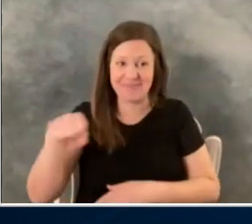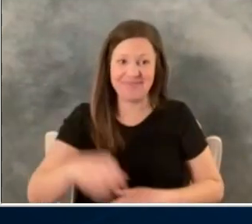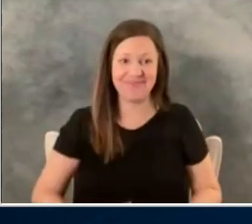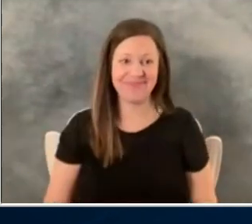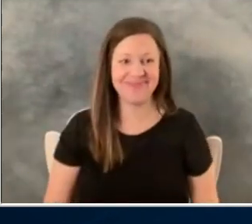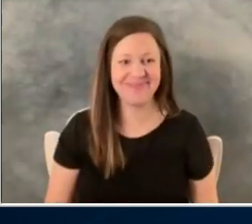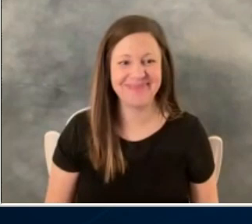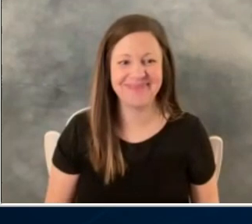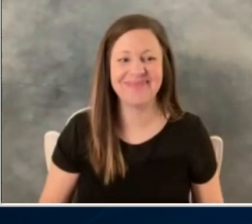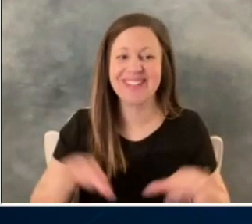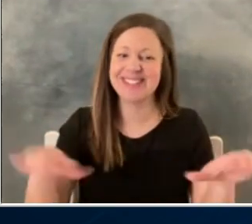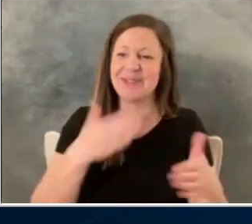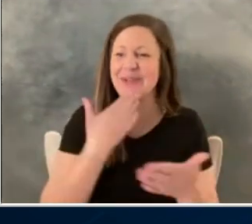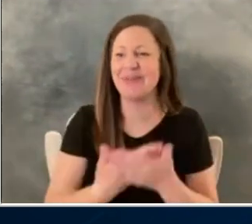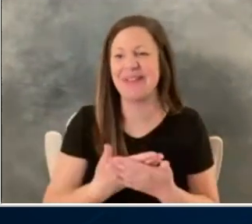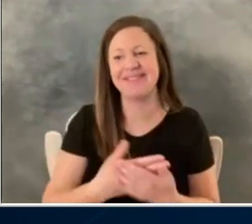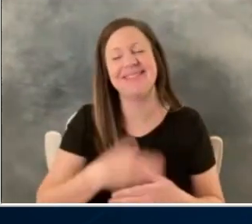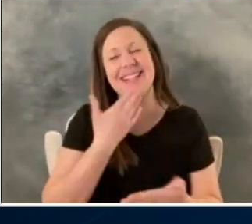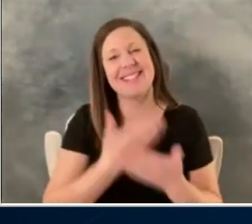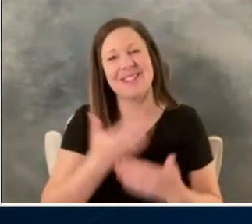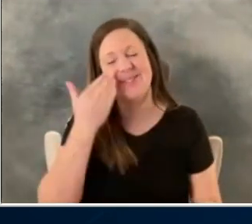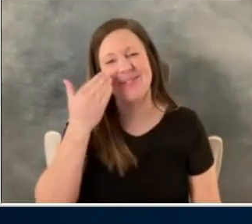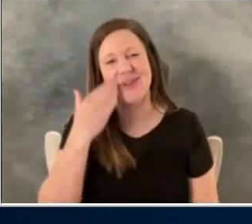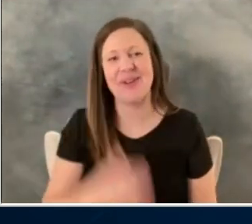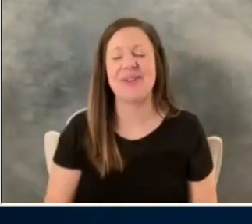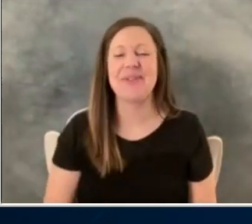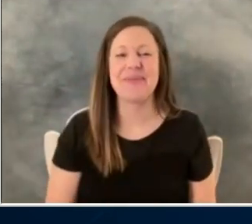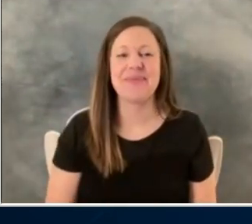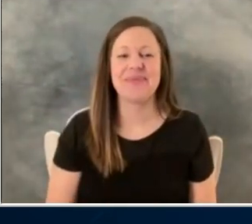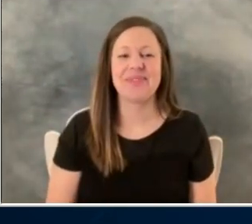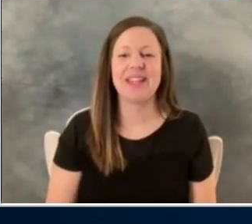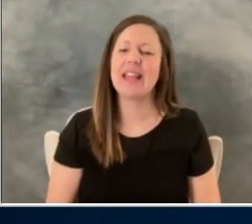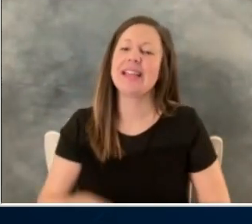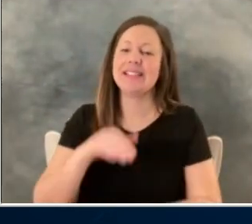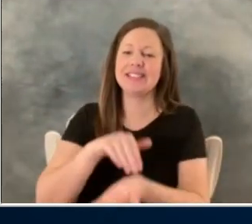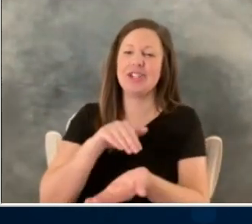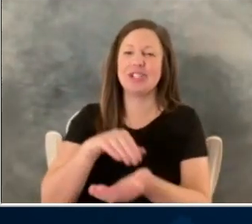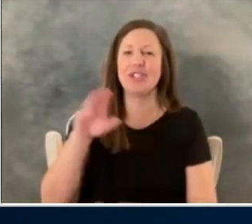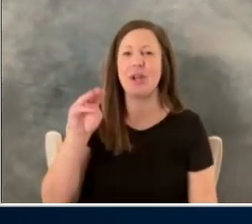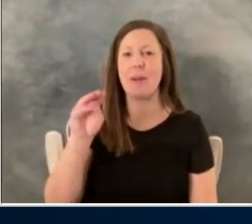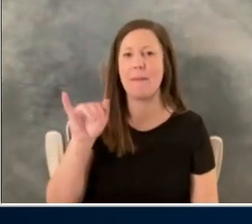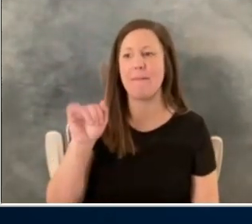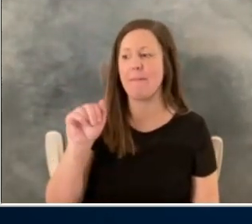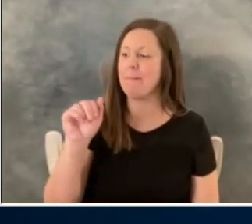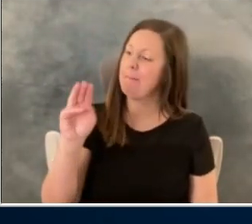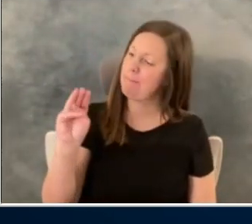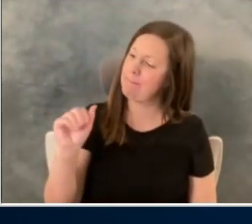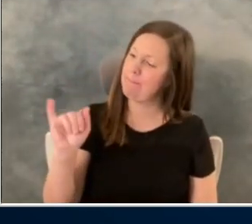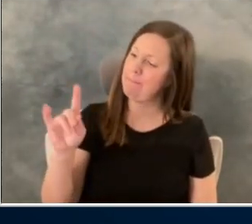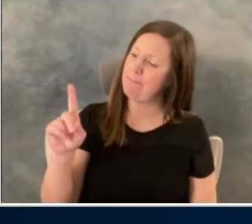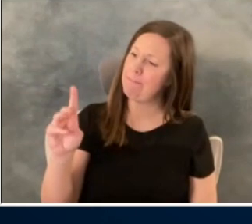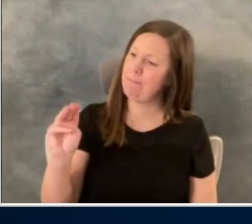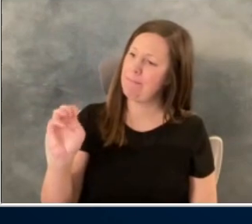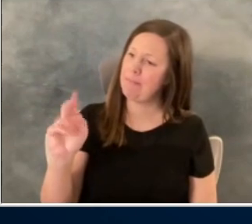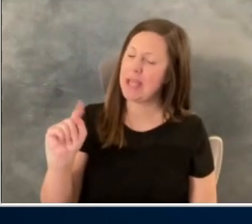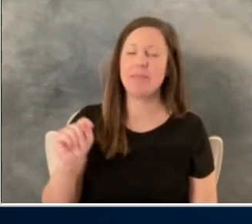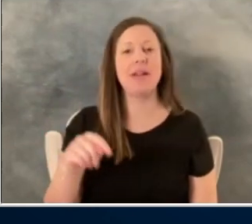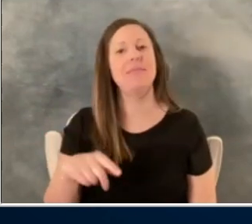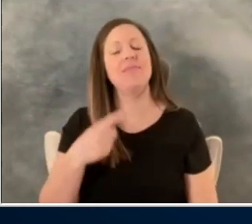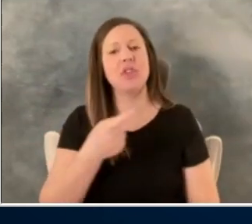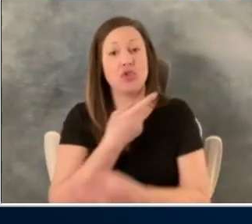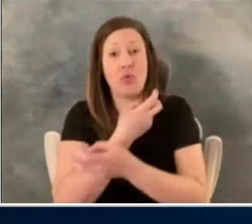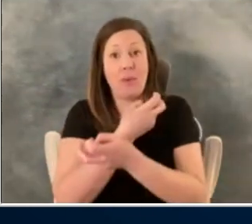Doing well. Good to know. Stu has a question. Dr. Maidman, I think this is for you. Why are metastases on the bones